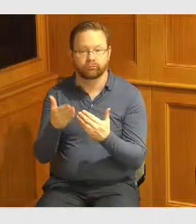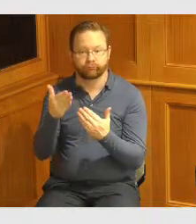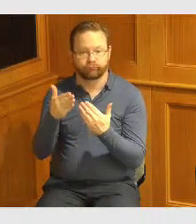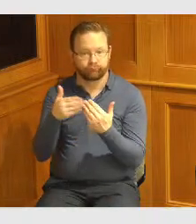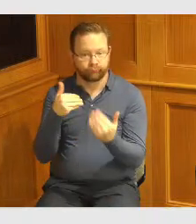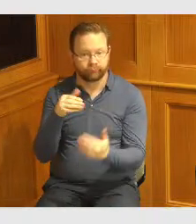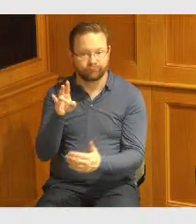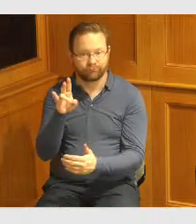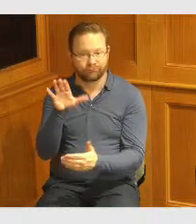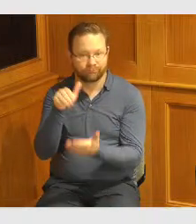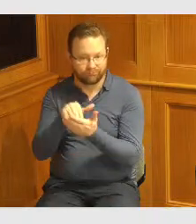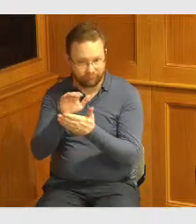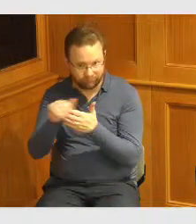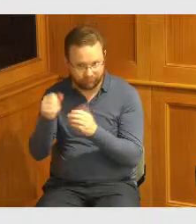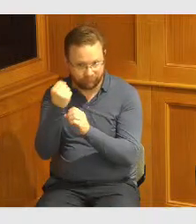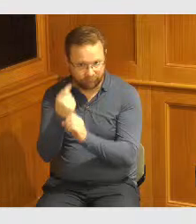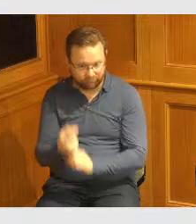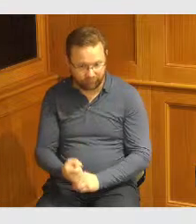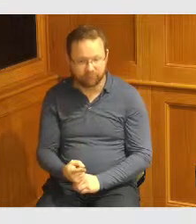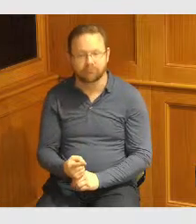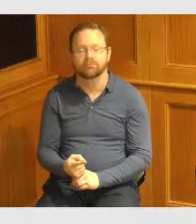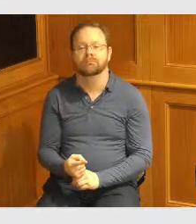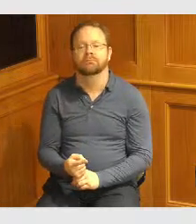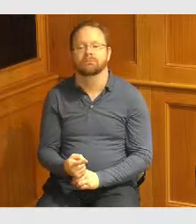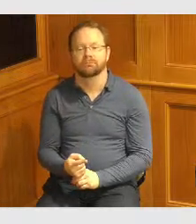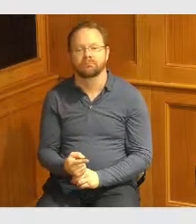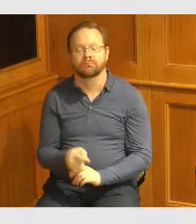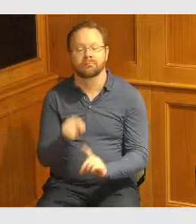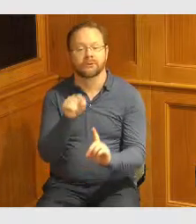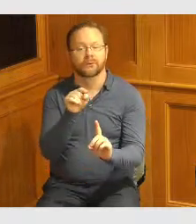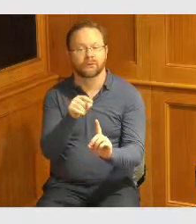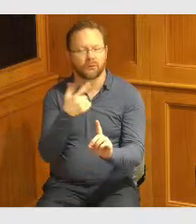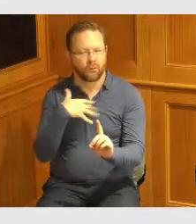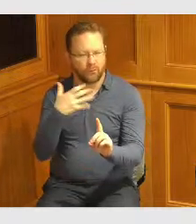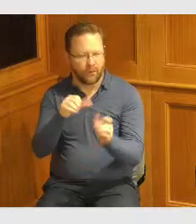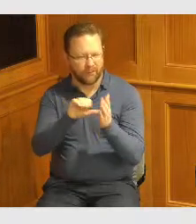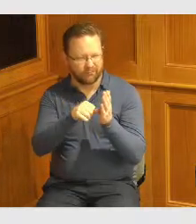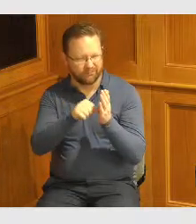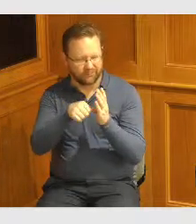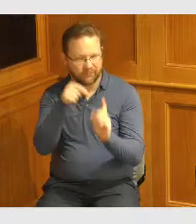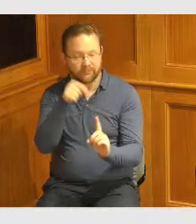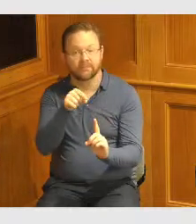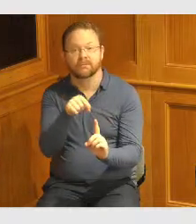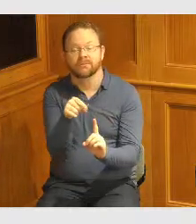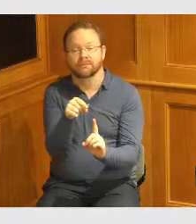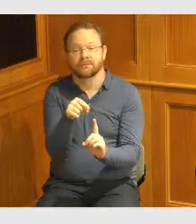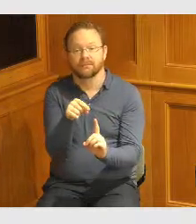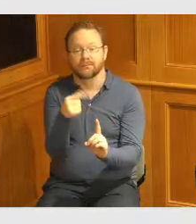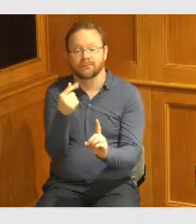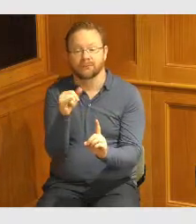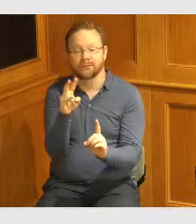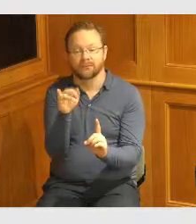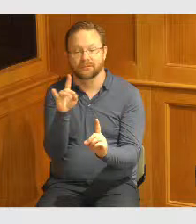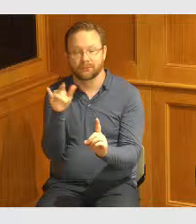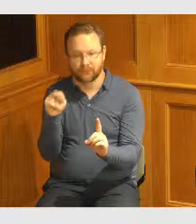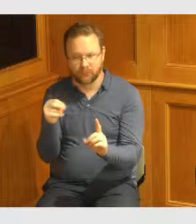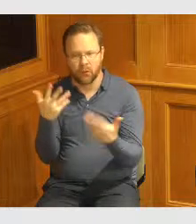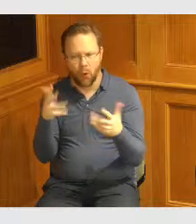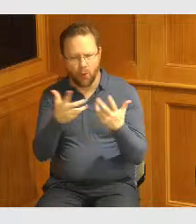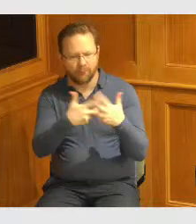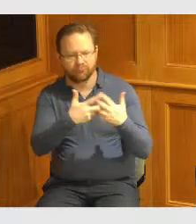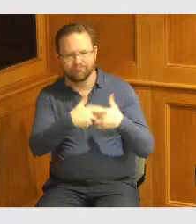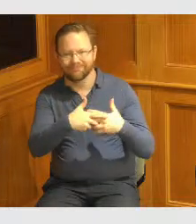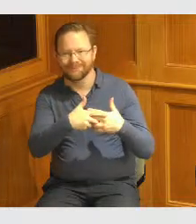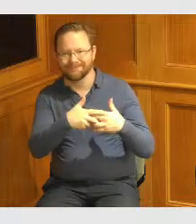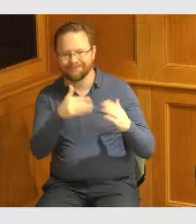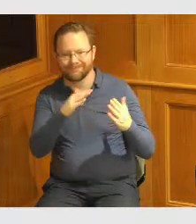$75,000. One aspect of the project that we wanted to point out is that Givaudan has an existing plant in the city of Cincinnati